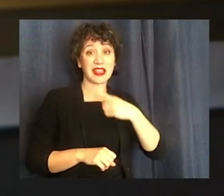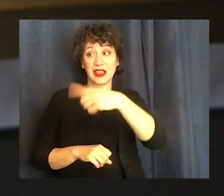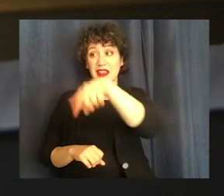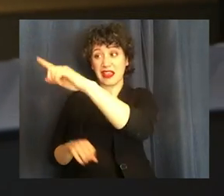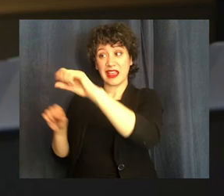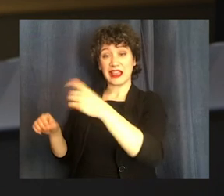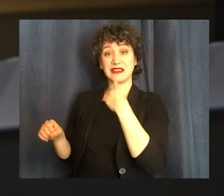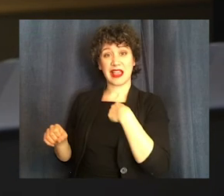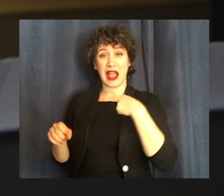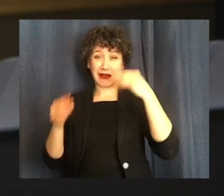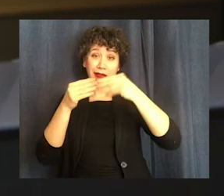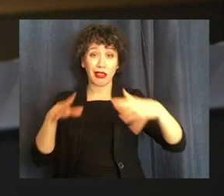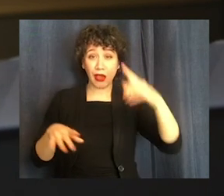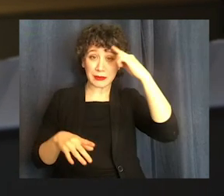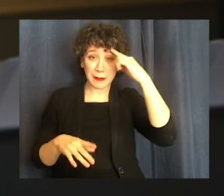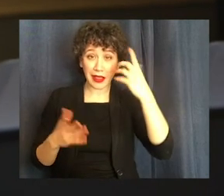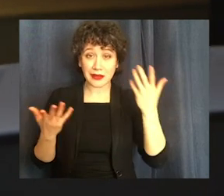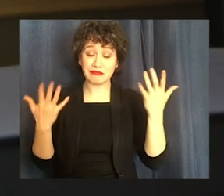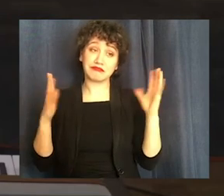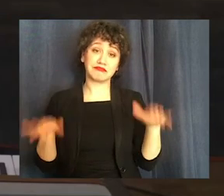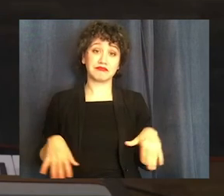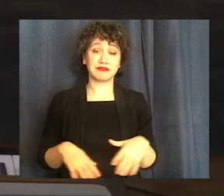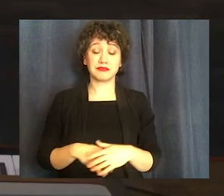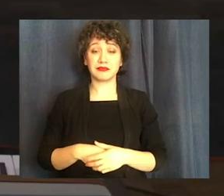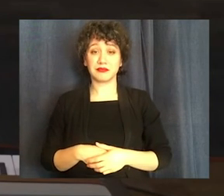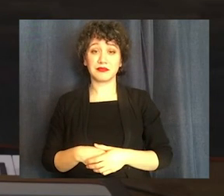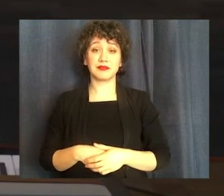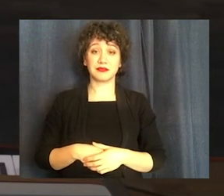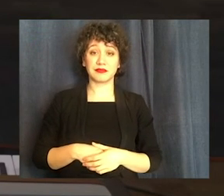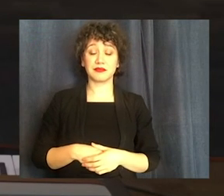I don't care, so call me crazy.